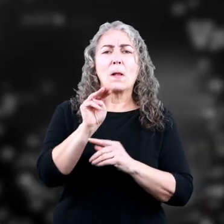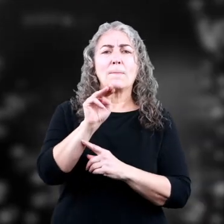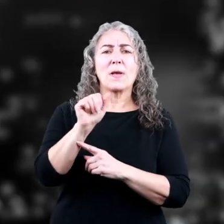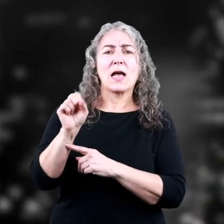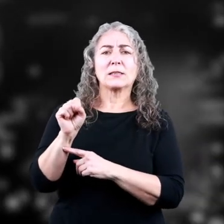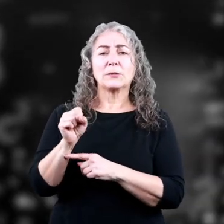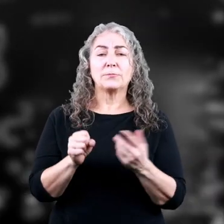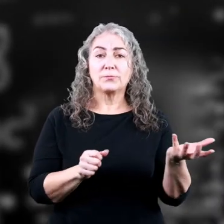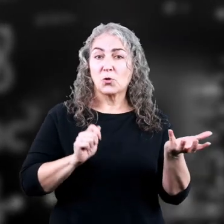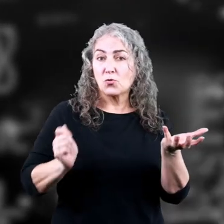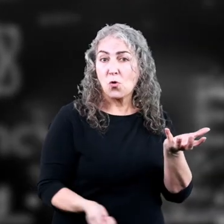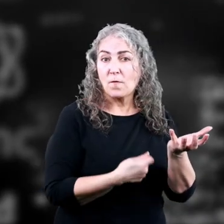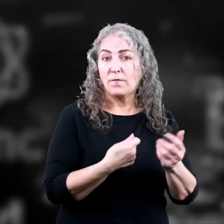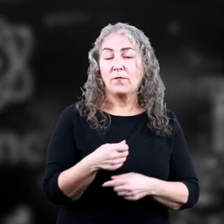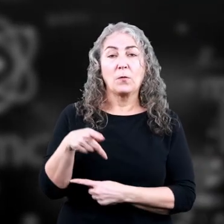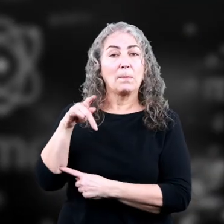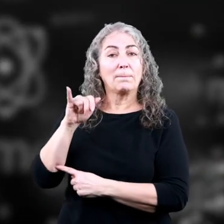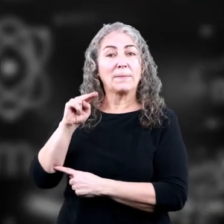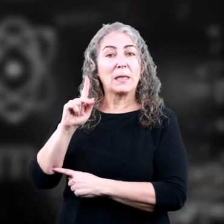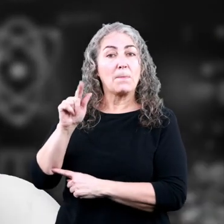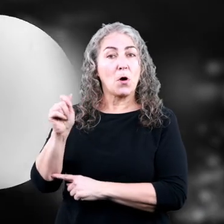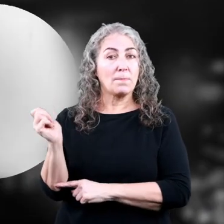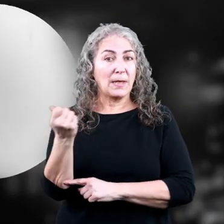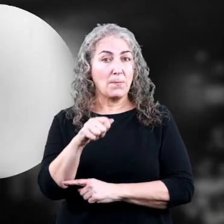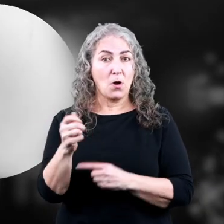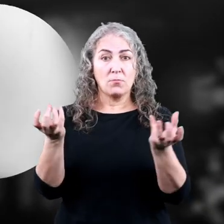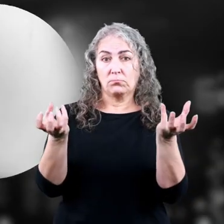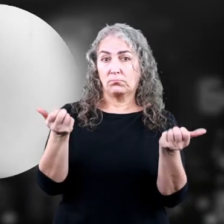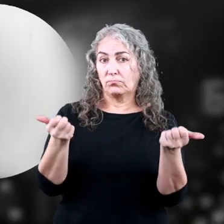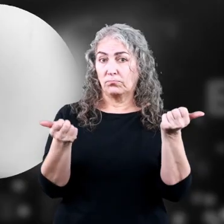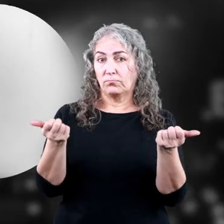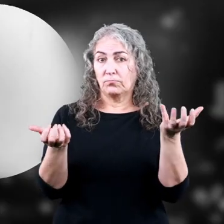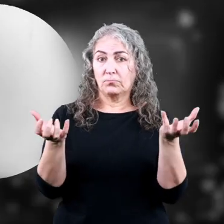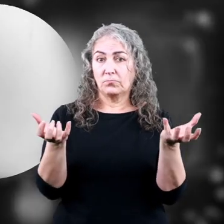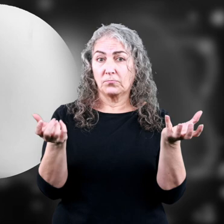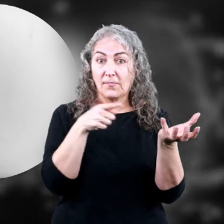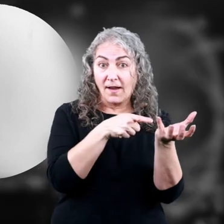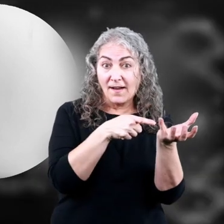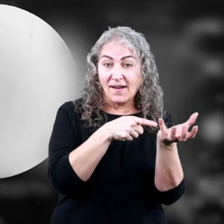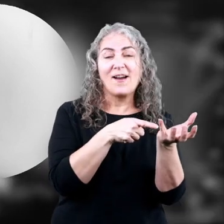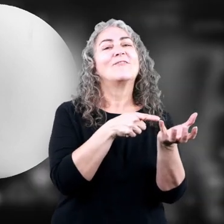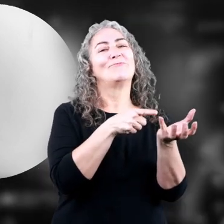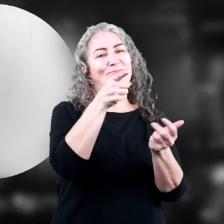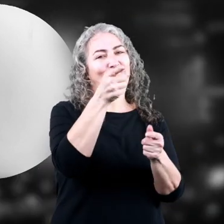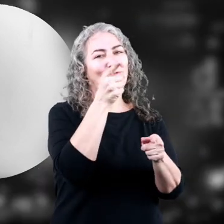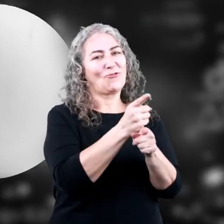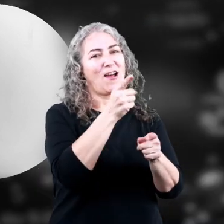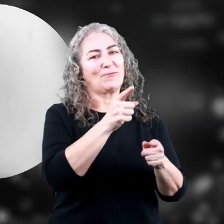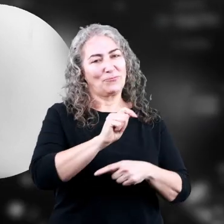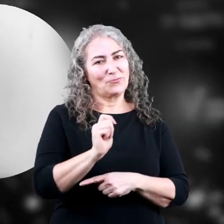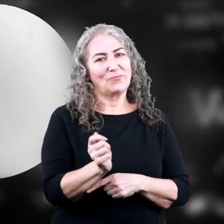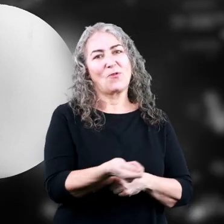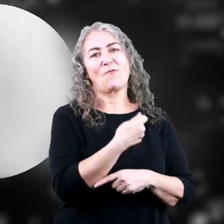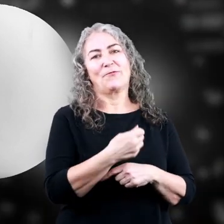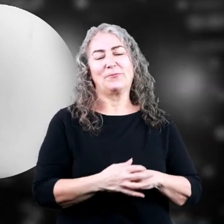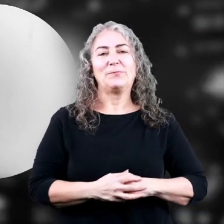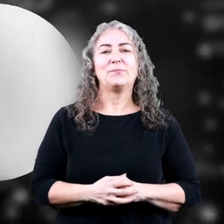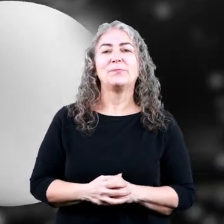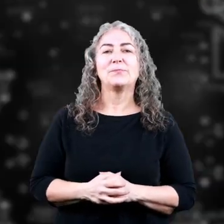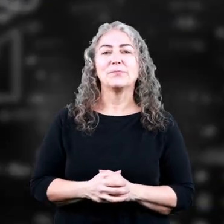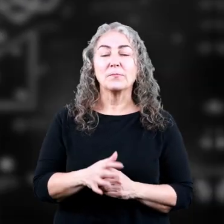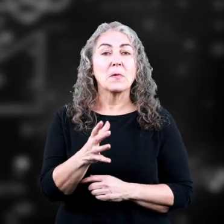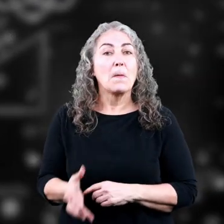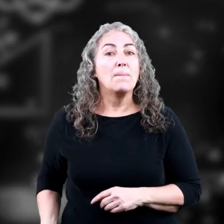mass? A golf ball or a ping pong ball? Did you say golf ball? You're right!